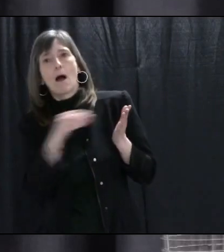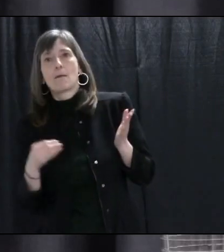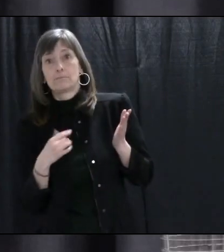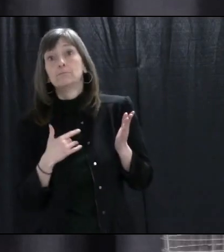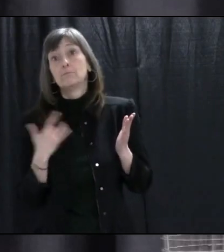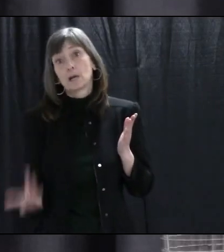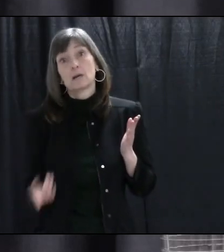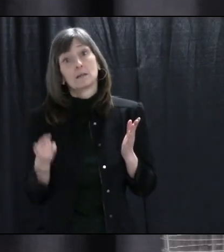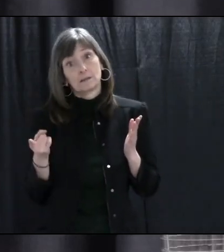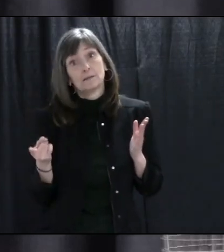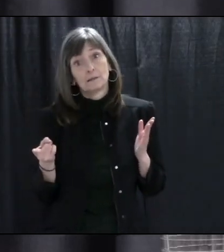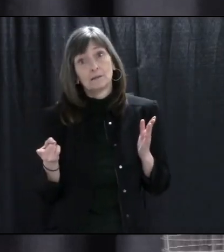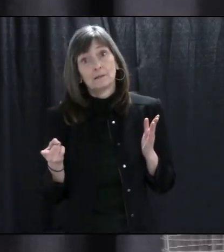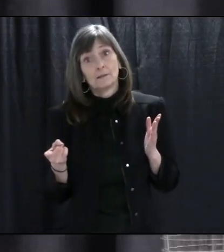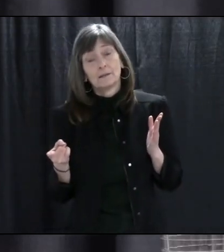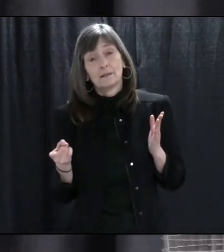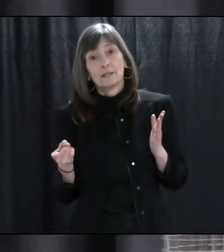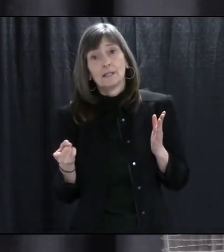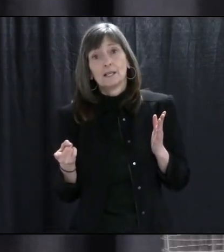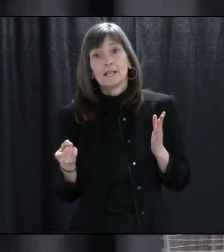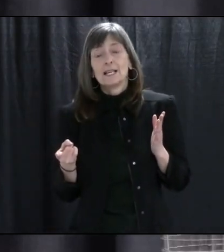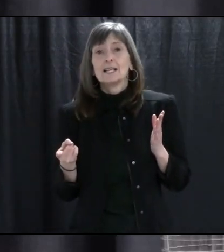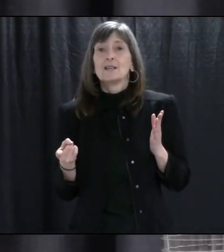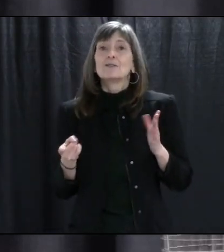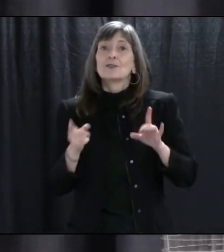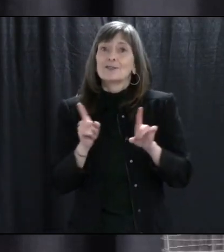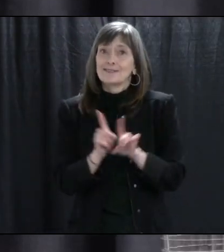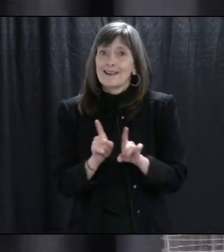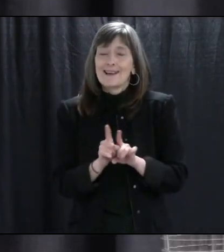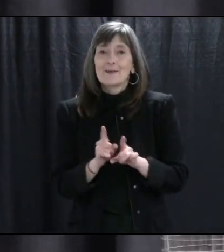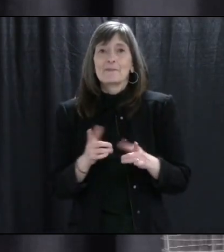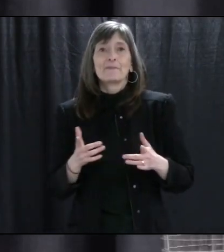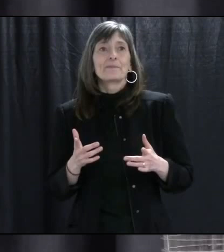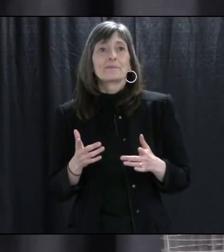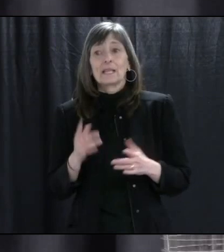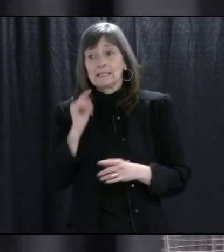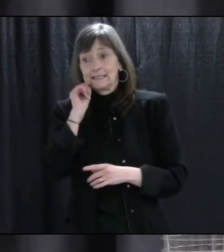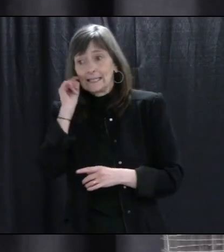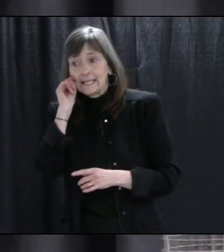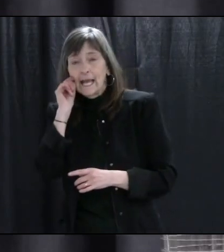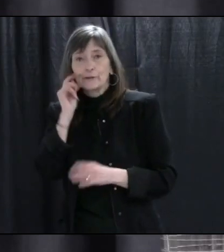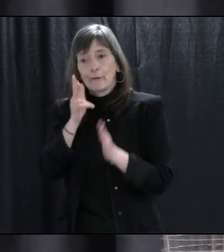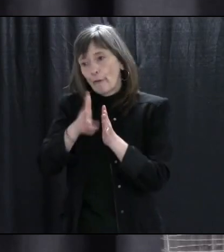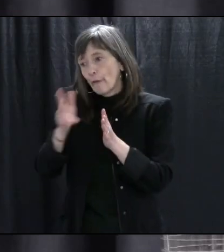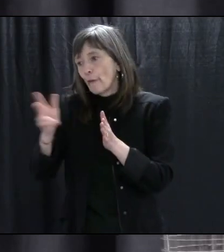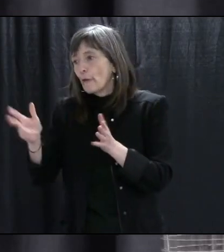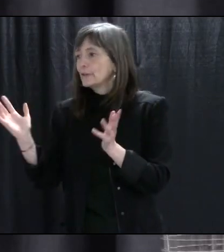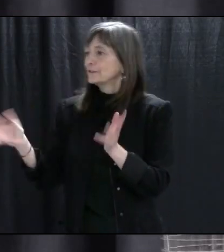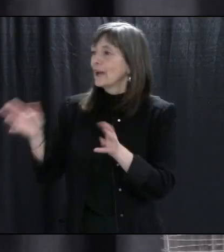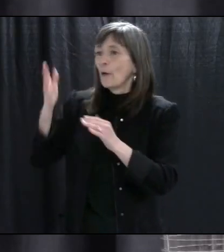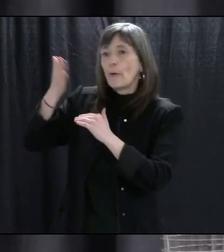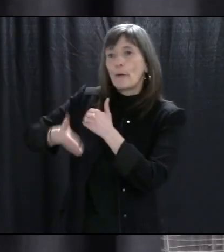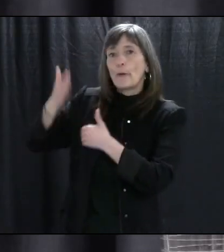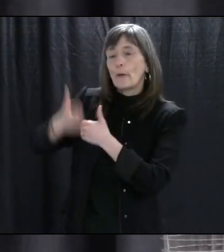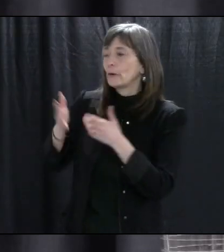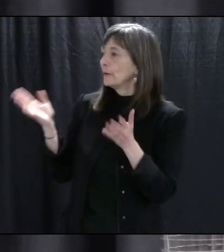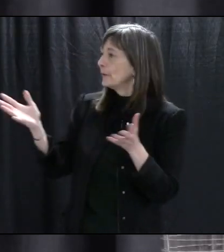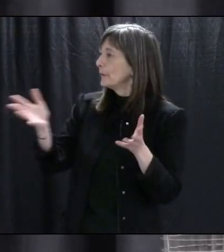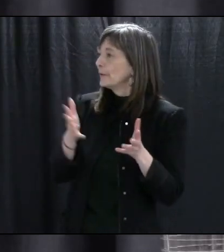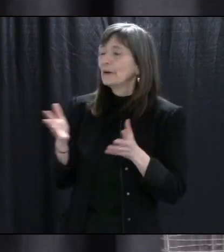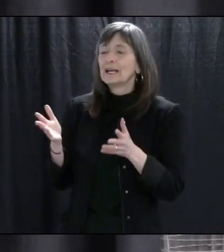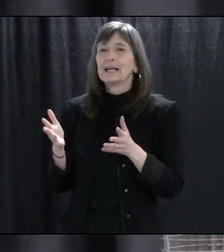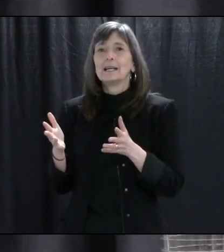adults around them. And just as disheartening as seeing, the teens in the parking lots, you have